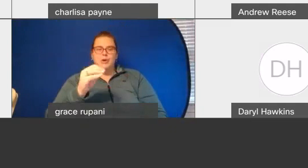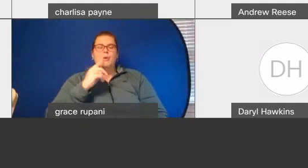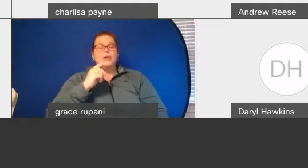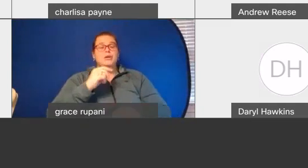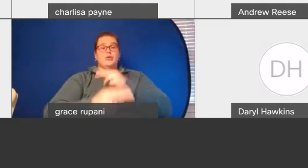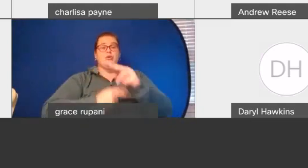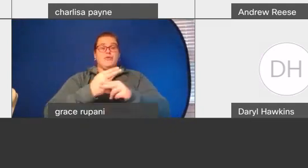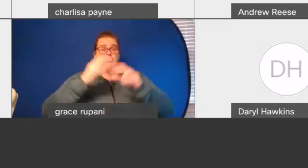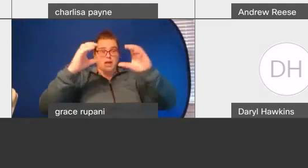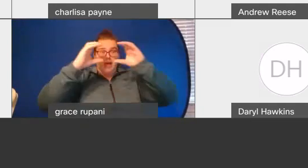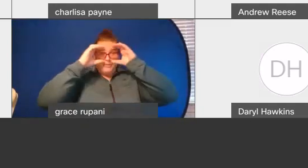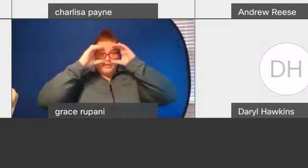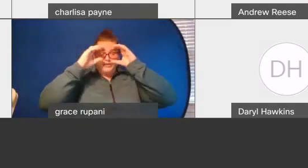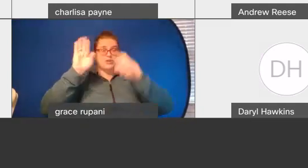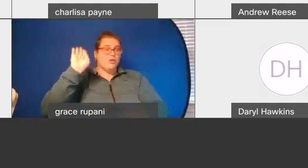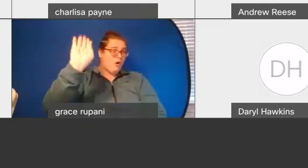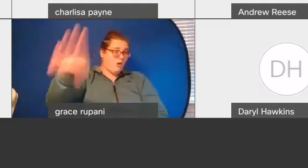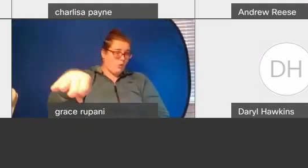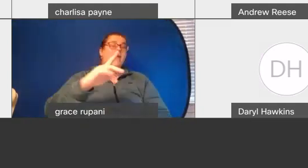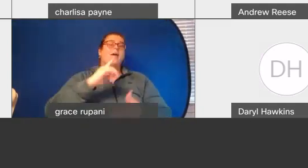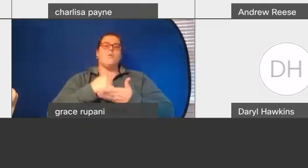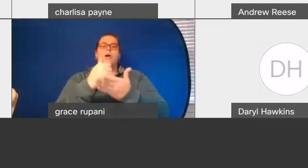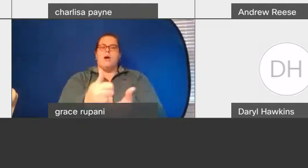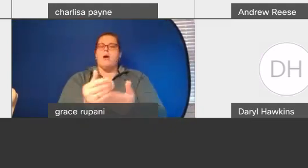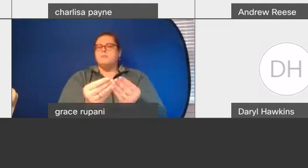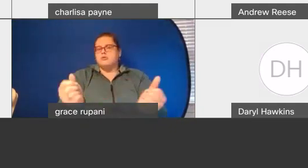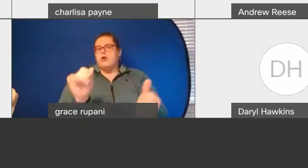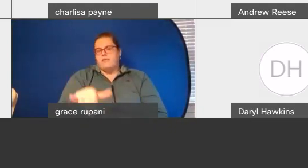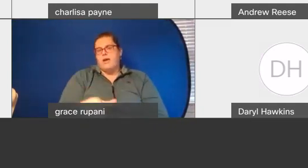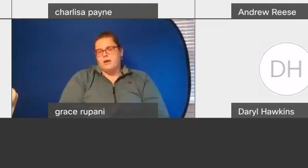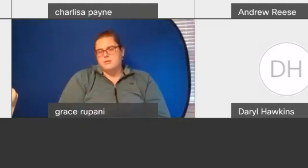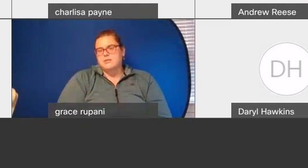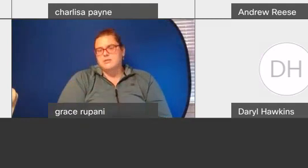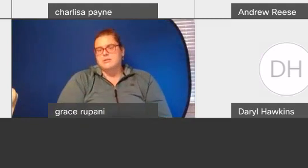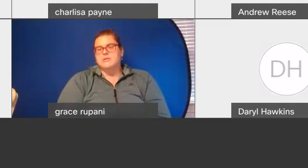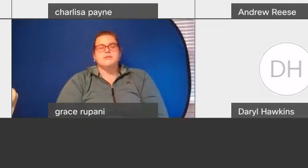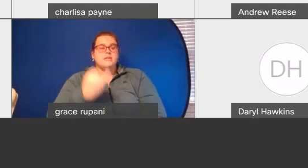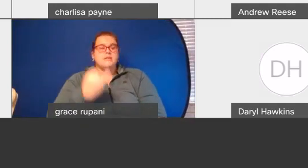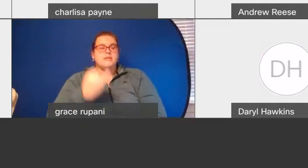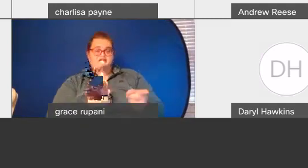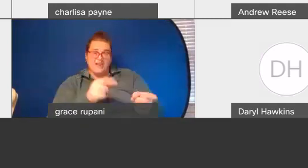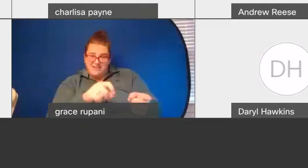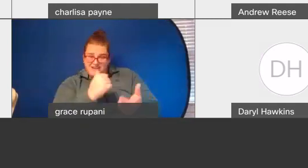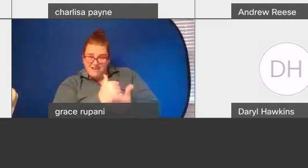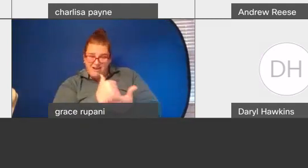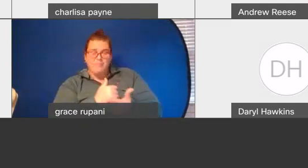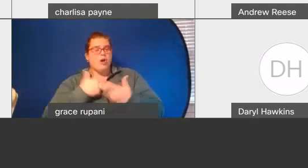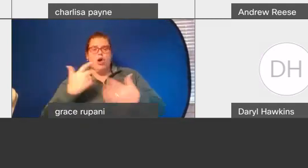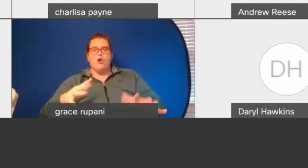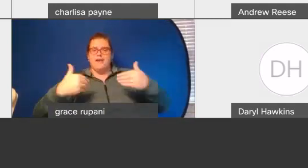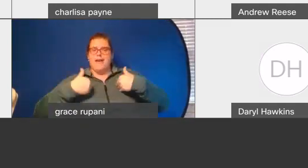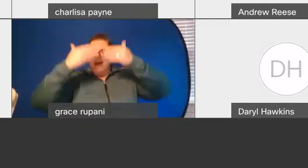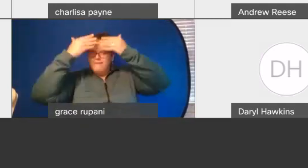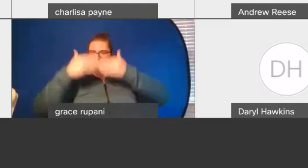addresses that by requiring, wearing it in those instances as the guidance put forth.